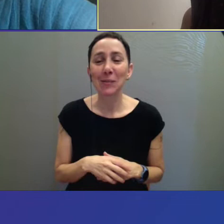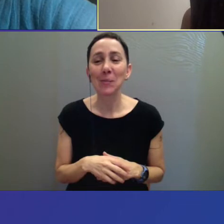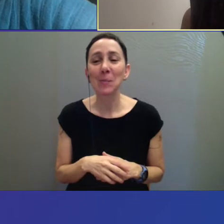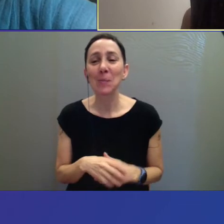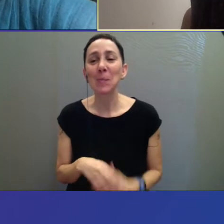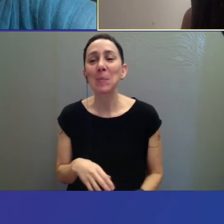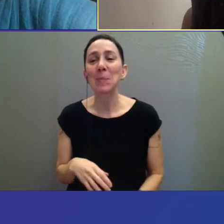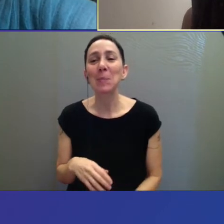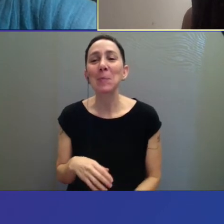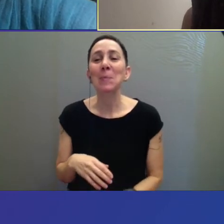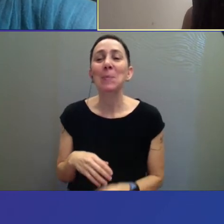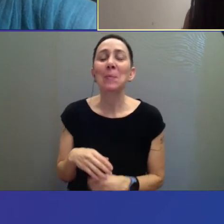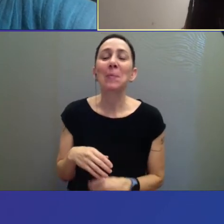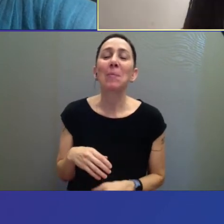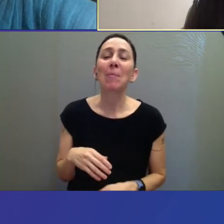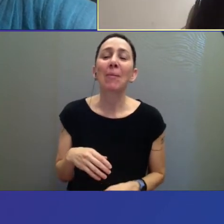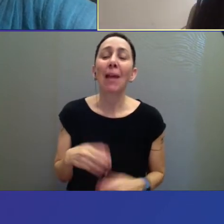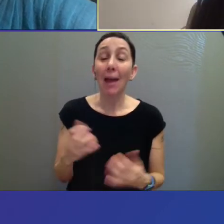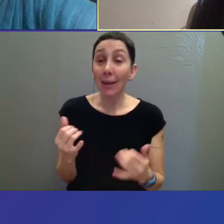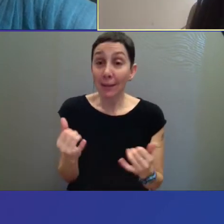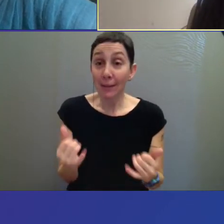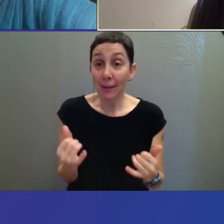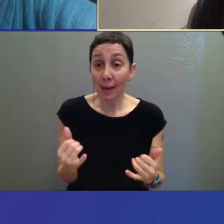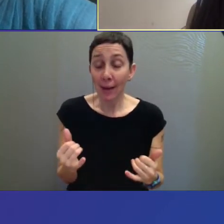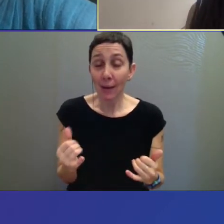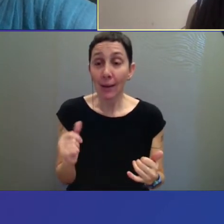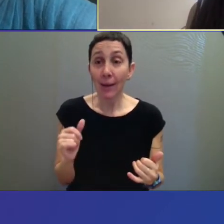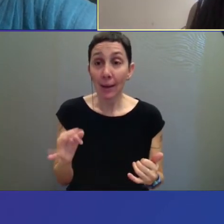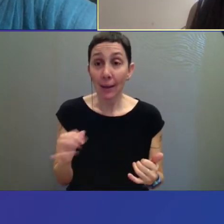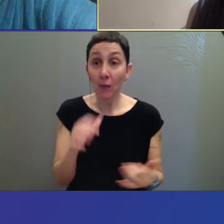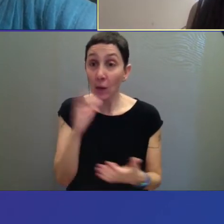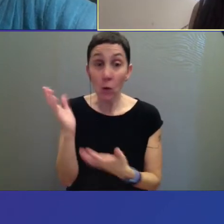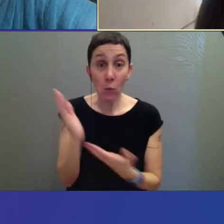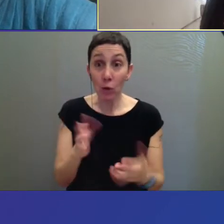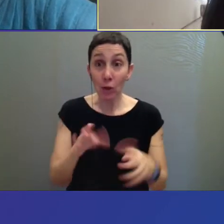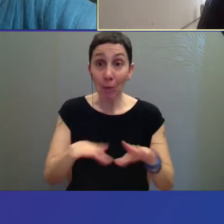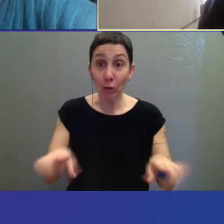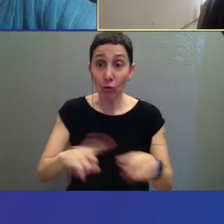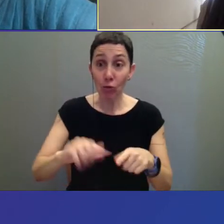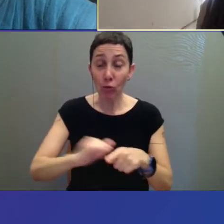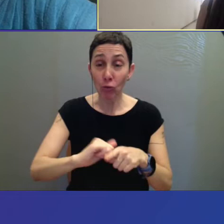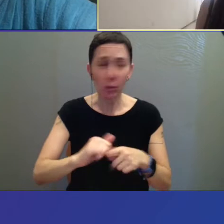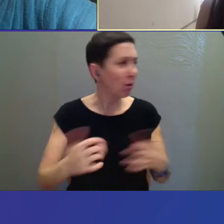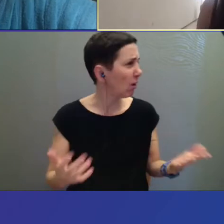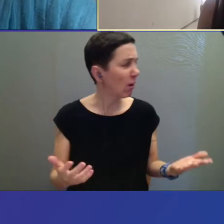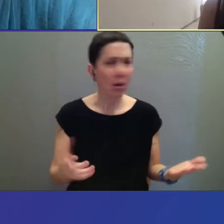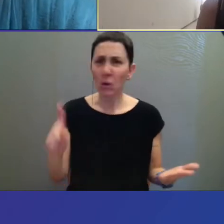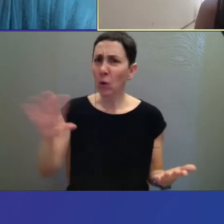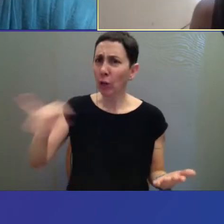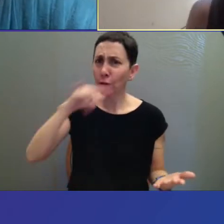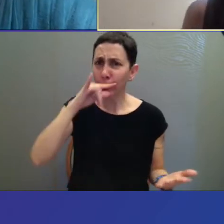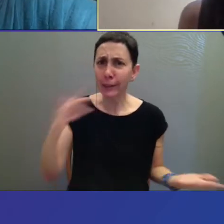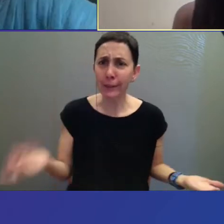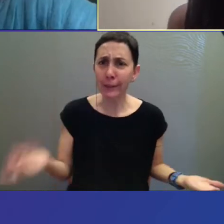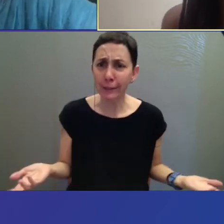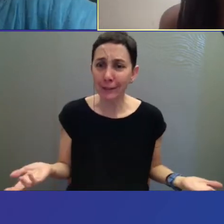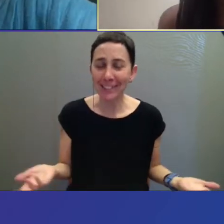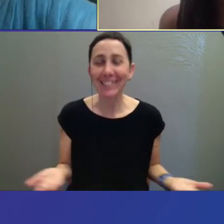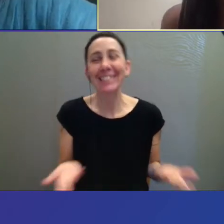at this point, there's sort of the expectation, like if I don't bring them to a rehearsal, it's like, oh, the kids are not here? And it's like,